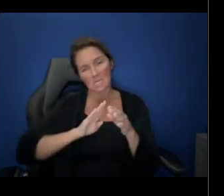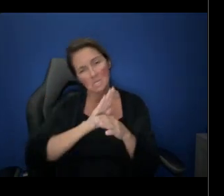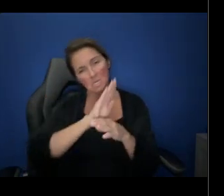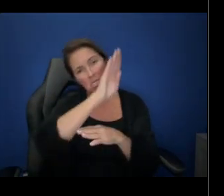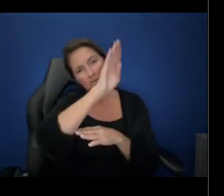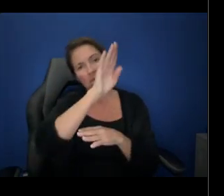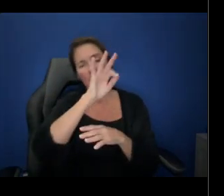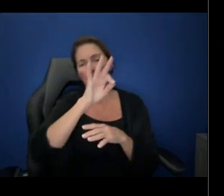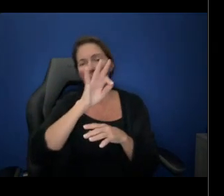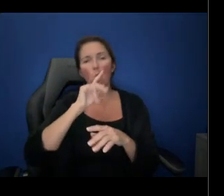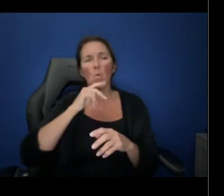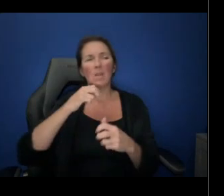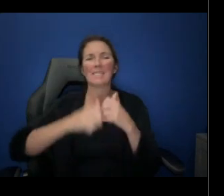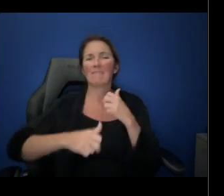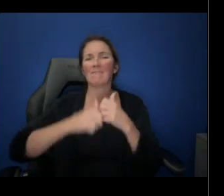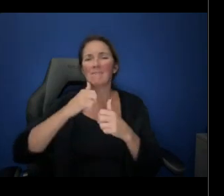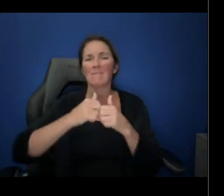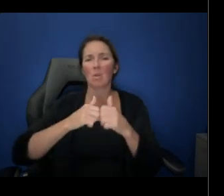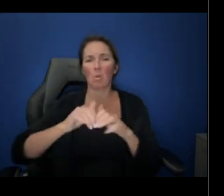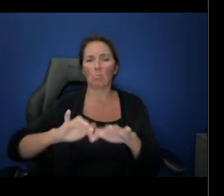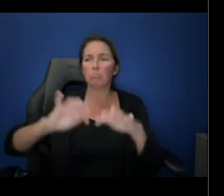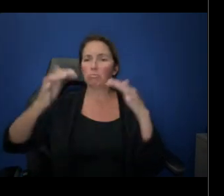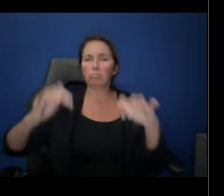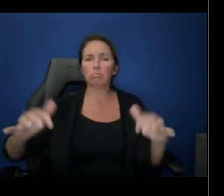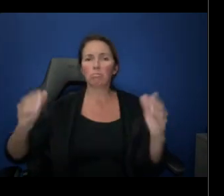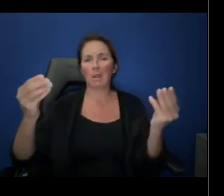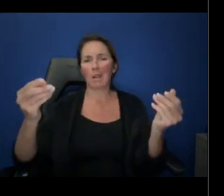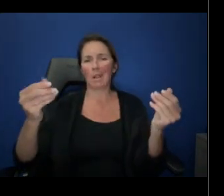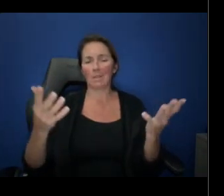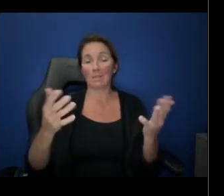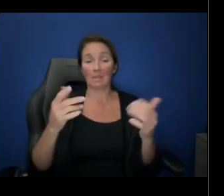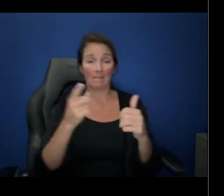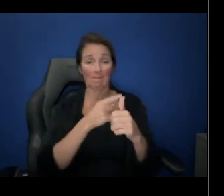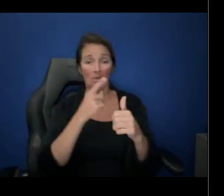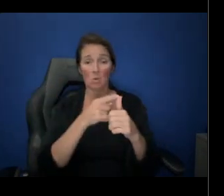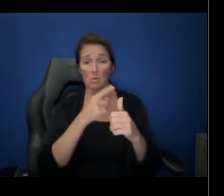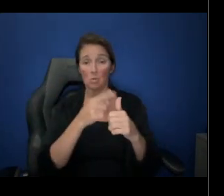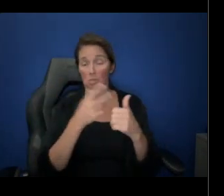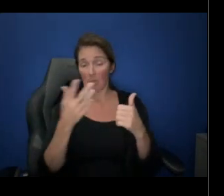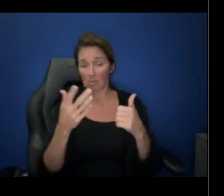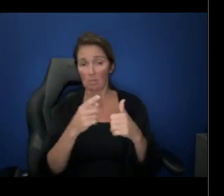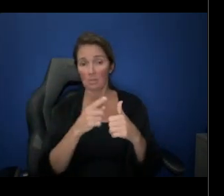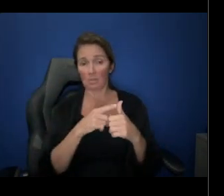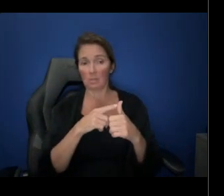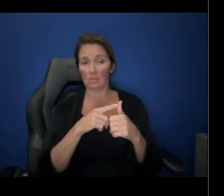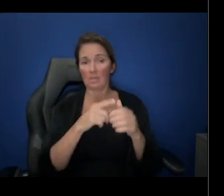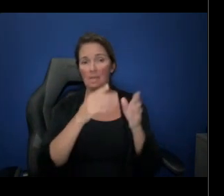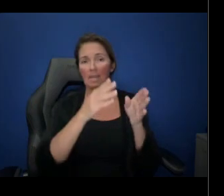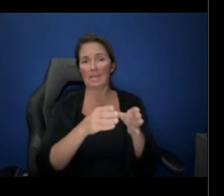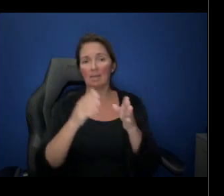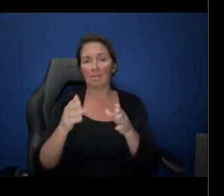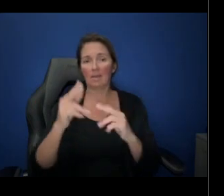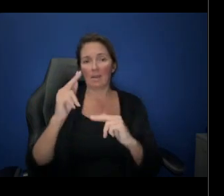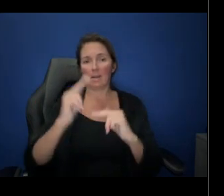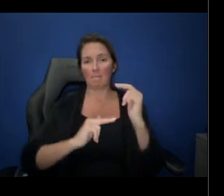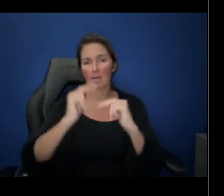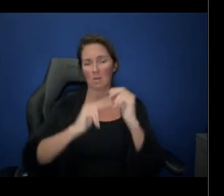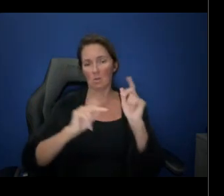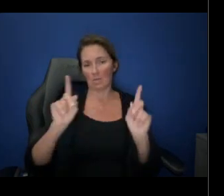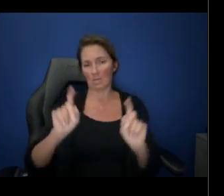difficult terrain. And those tests are, the first is the individual building